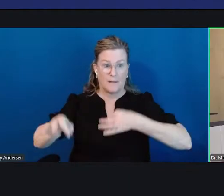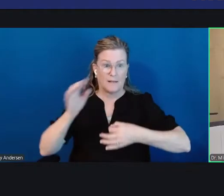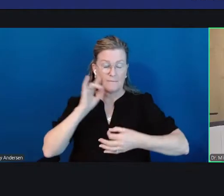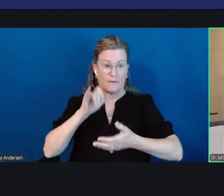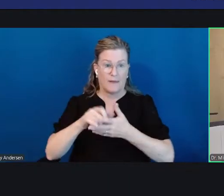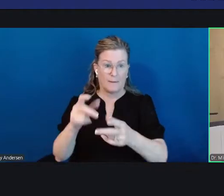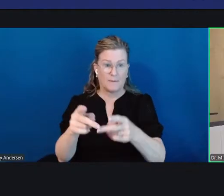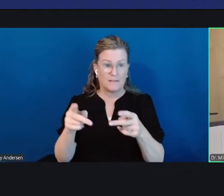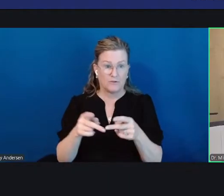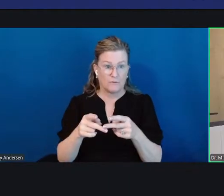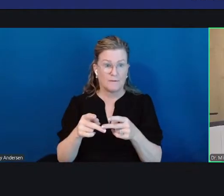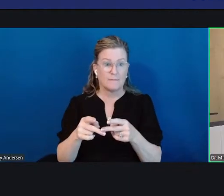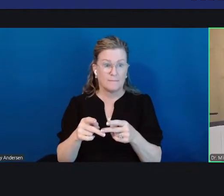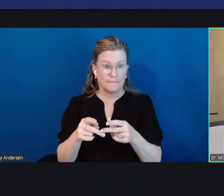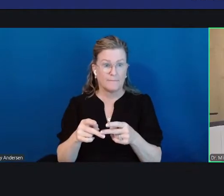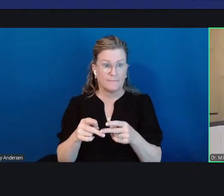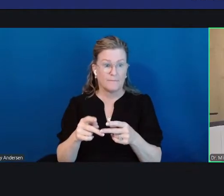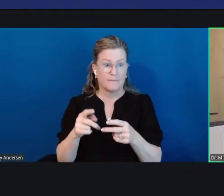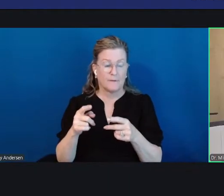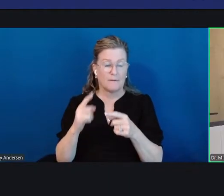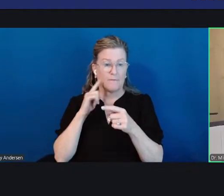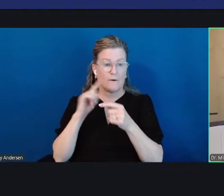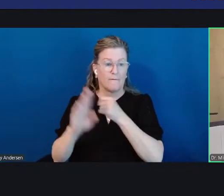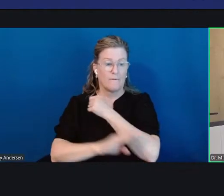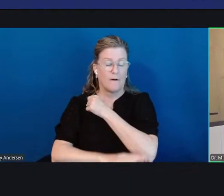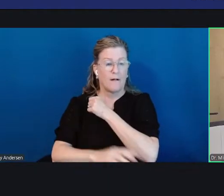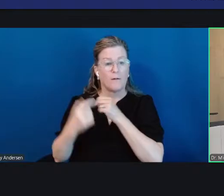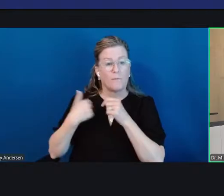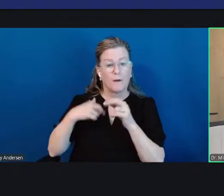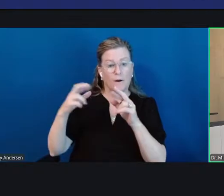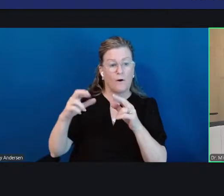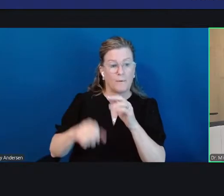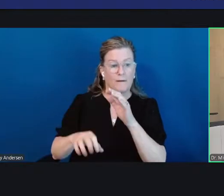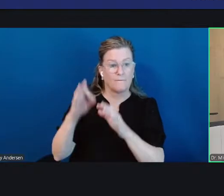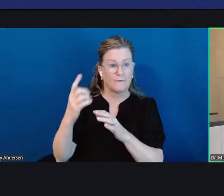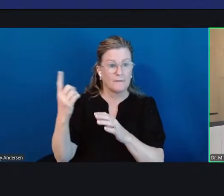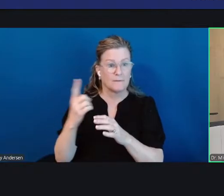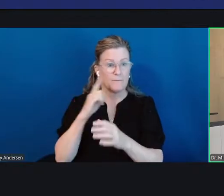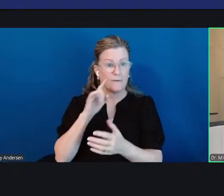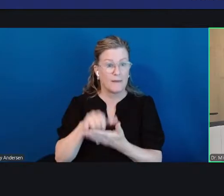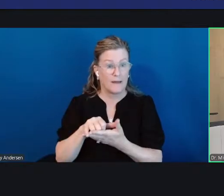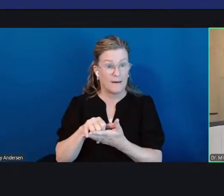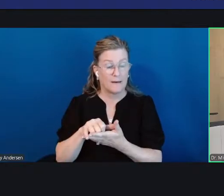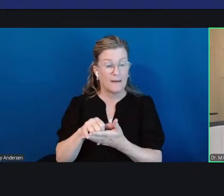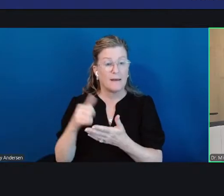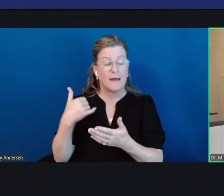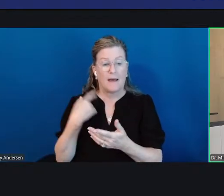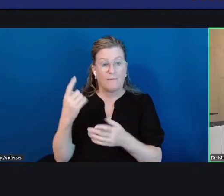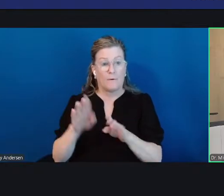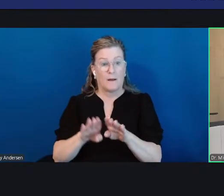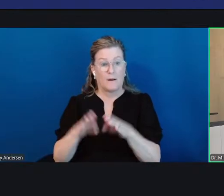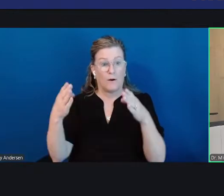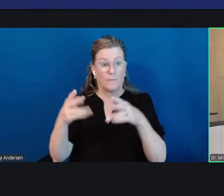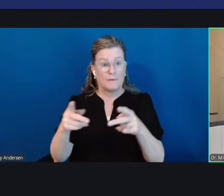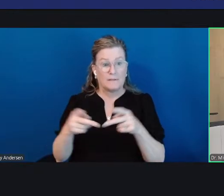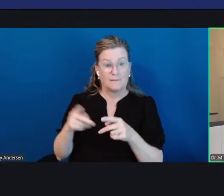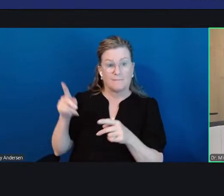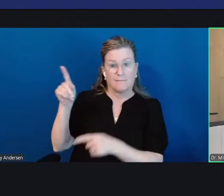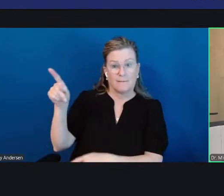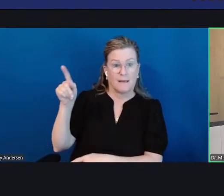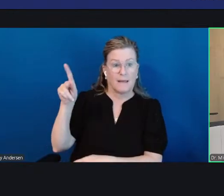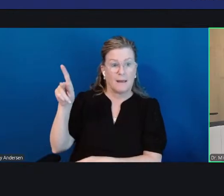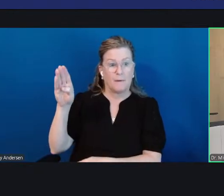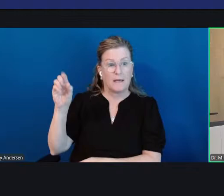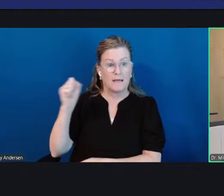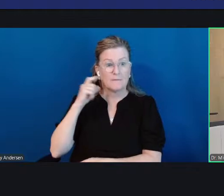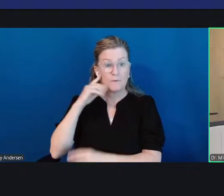position into the fall. We're hopeful that we can find someone for that. We have an open position at KBS for a